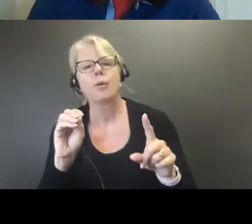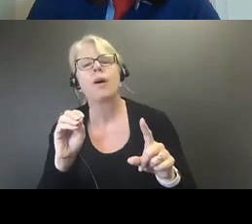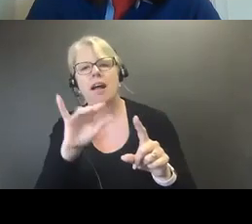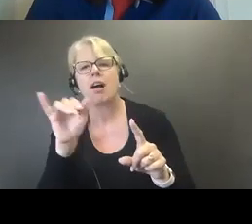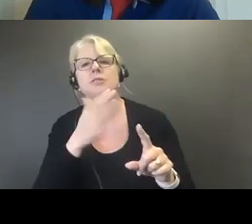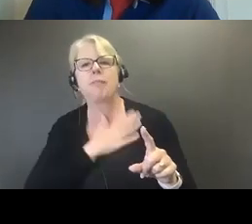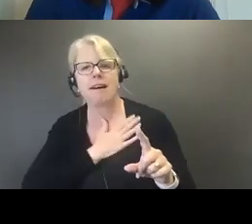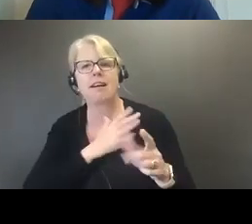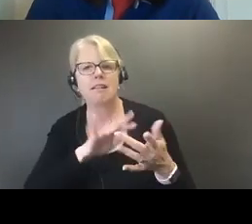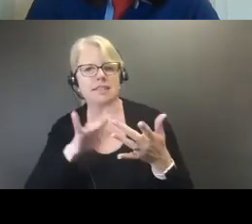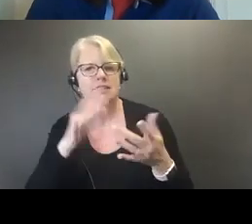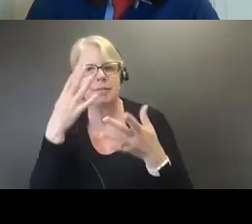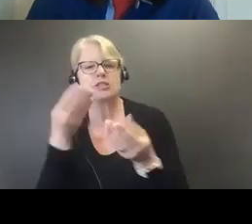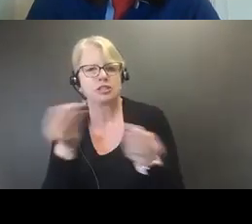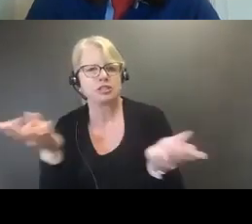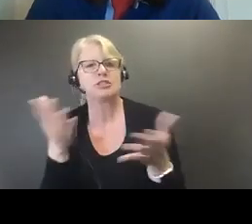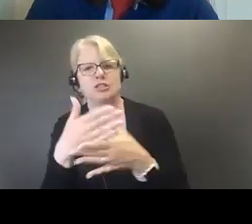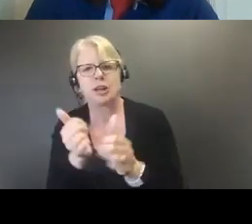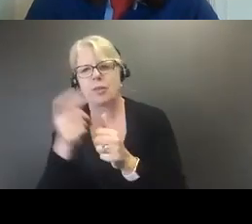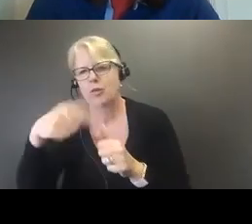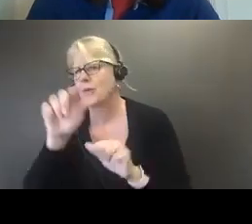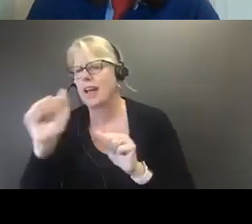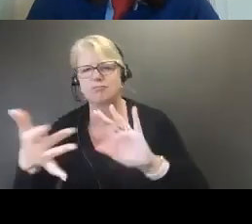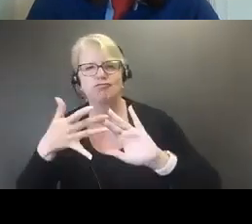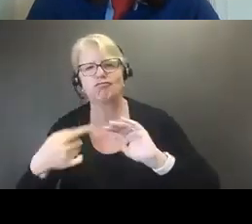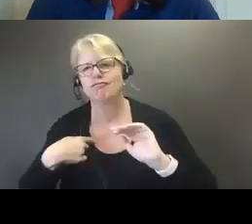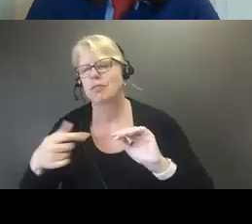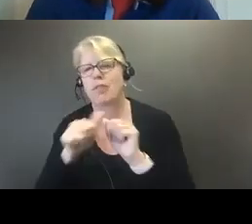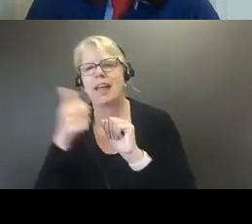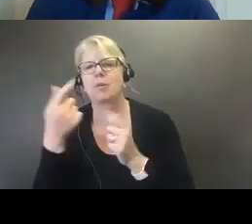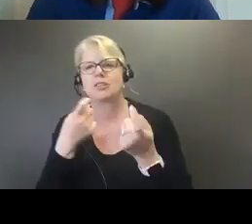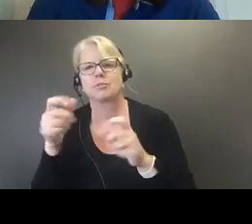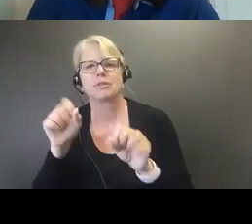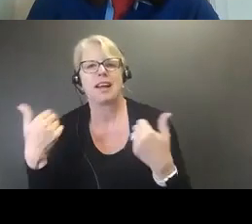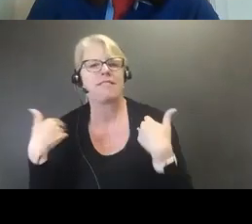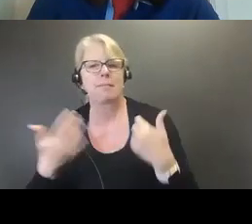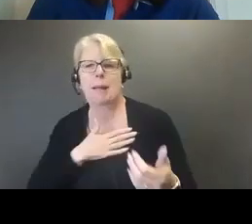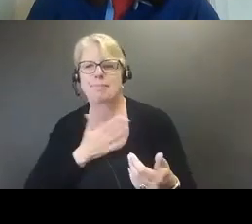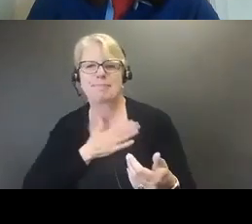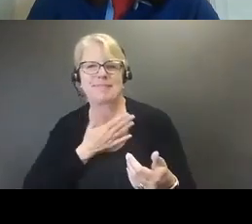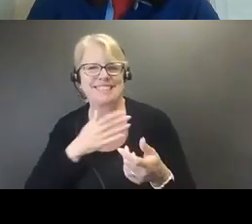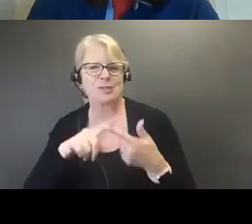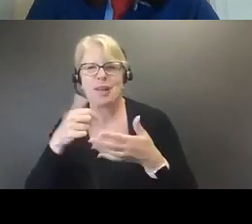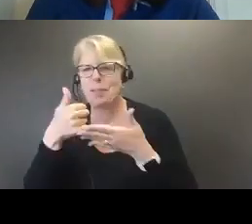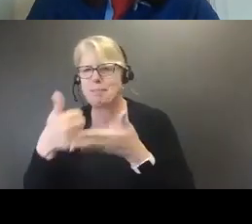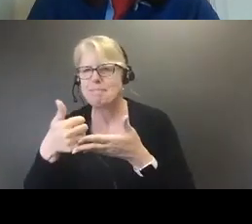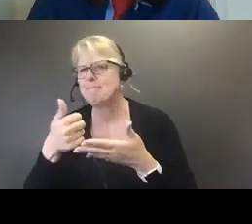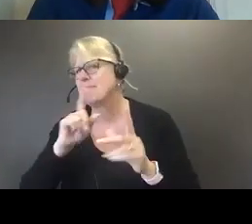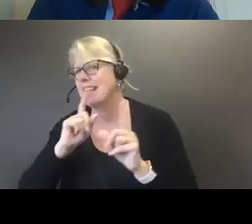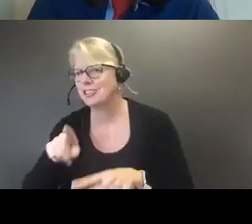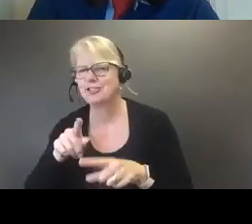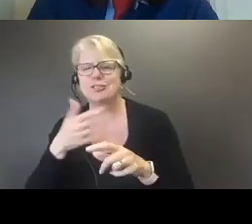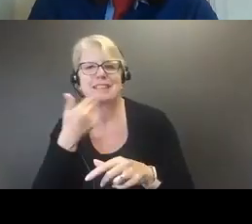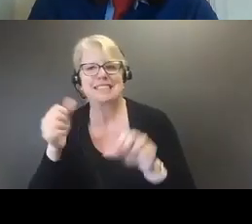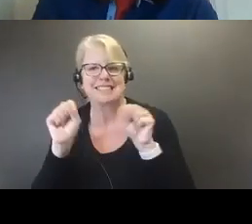shared at the end, so you can reach out to me with any questions you have as well. And I'd be happy to help and answer them as best I